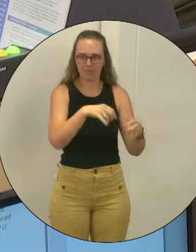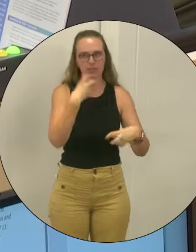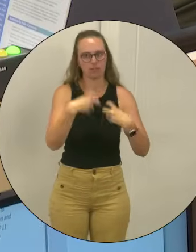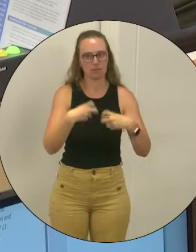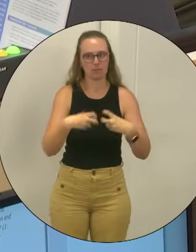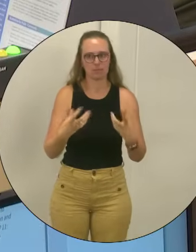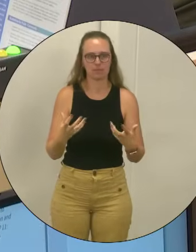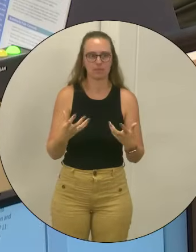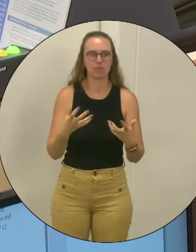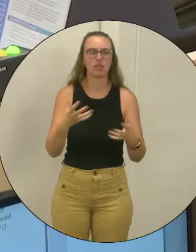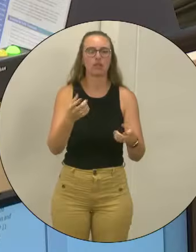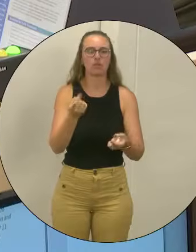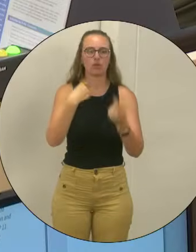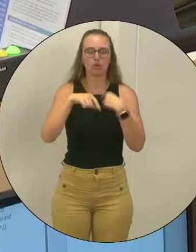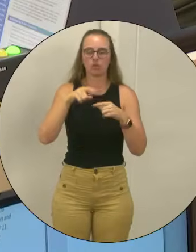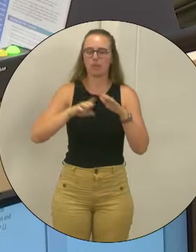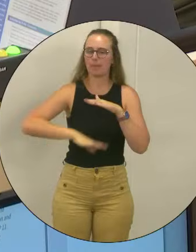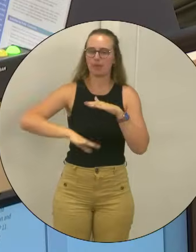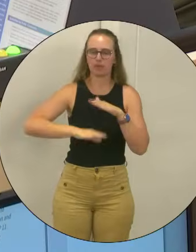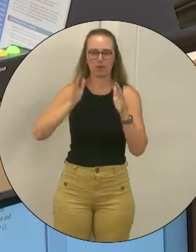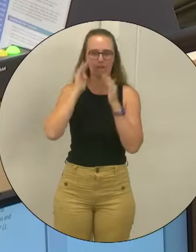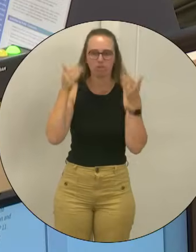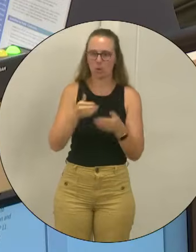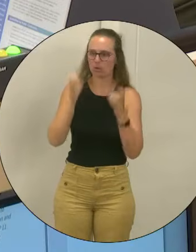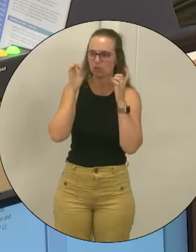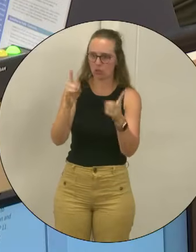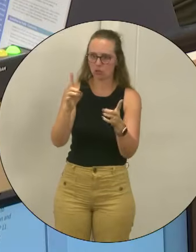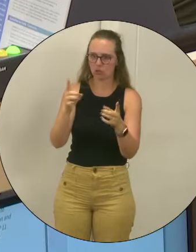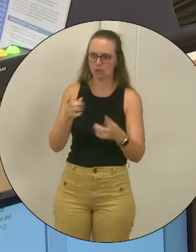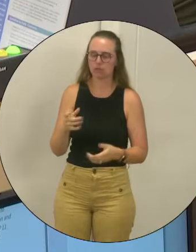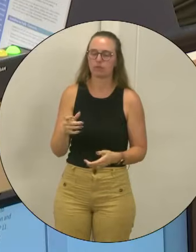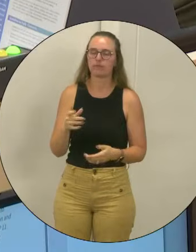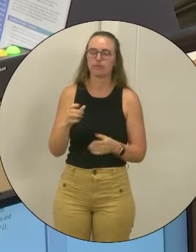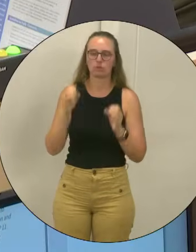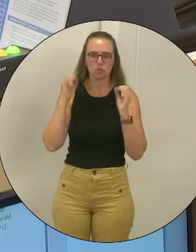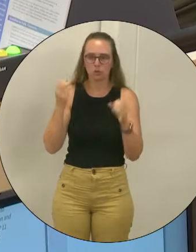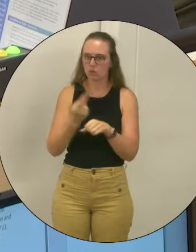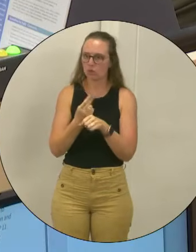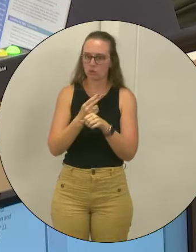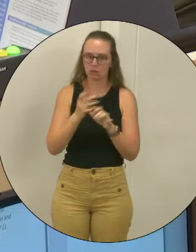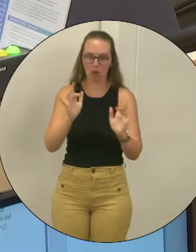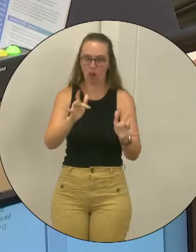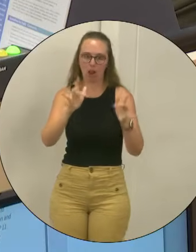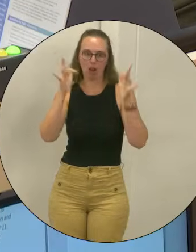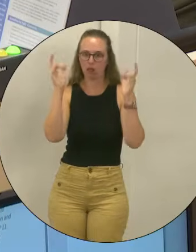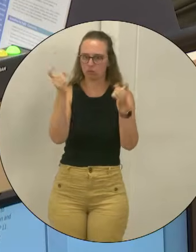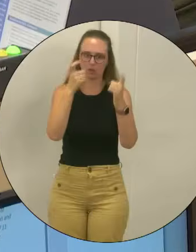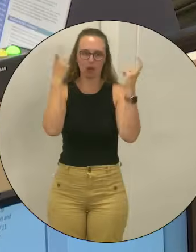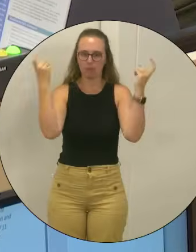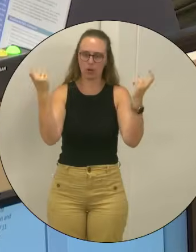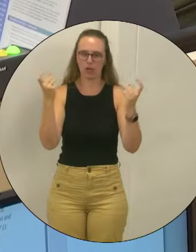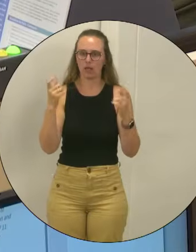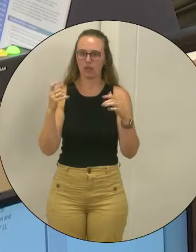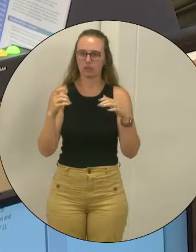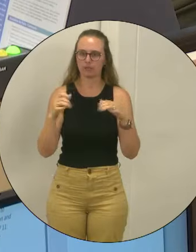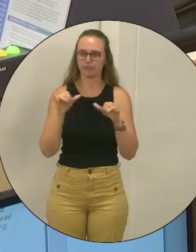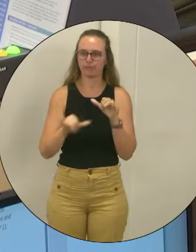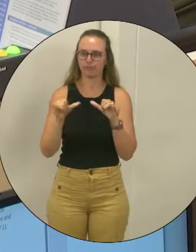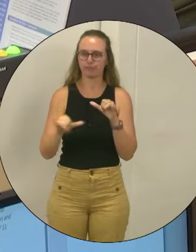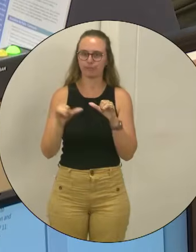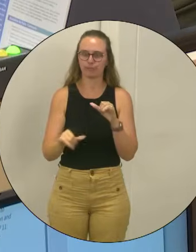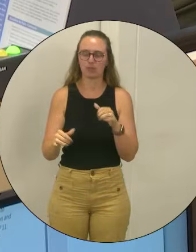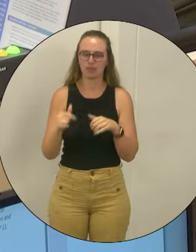issue. Let's take it back to basics. Let's focus on education. There's no use glorifying or celebrating mediocrity. Like this